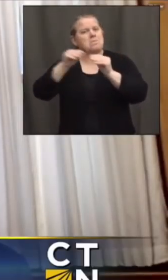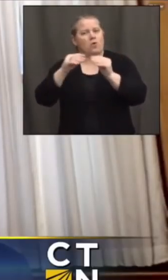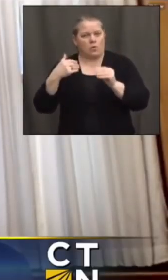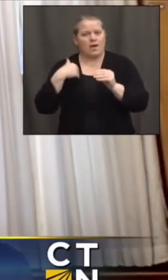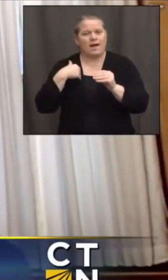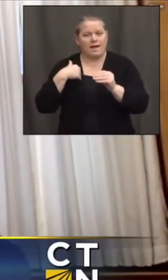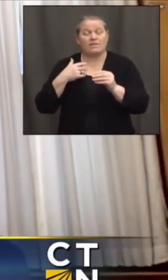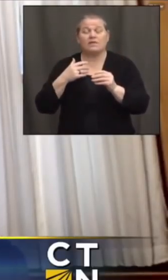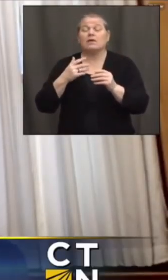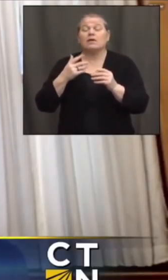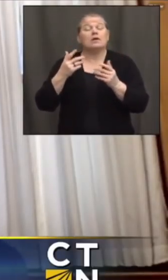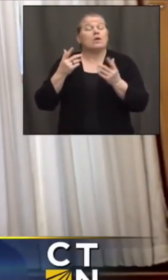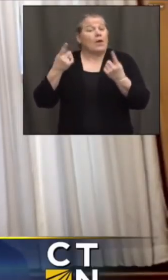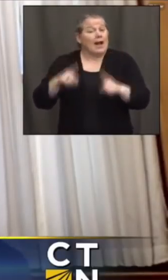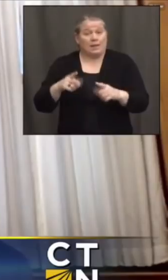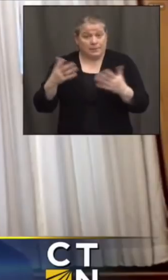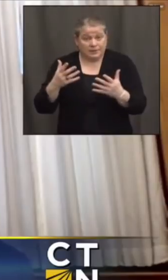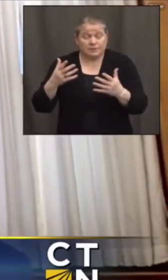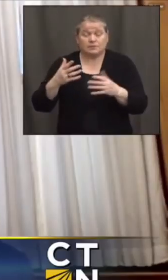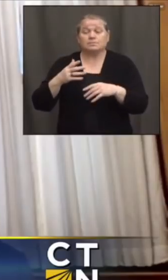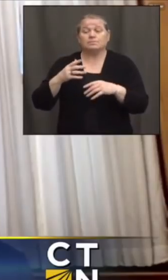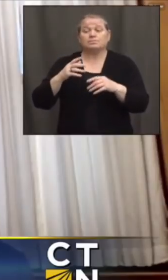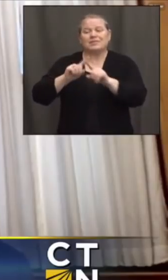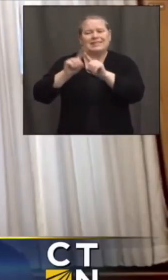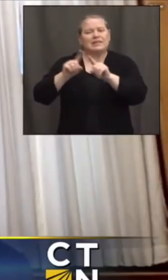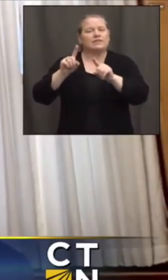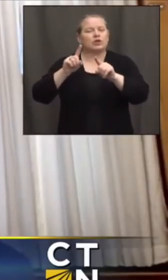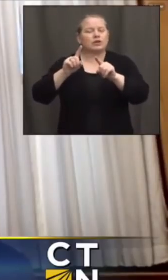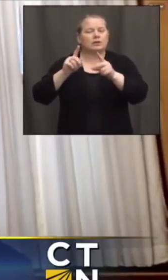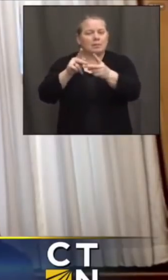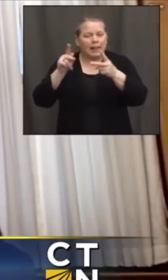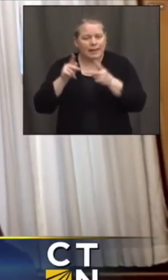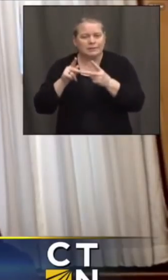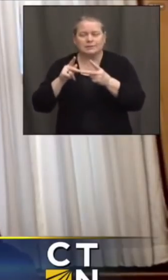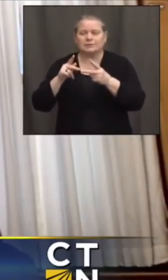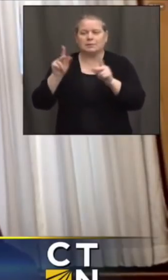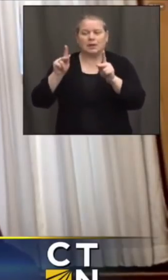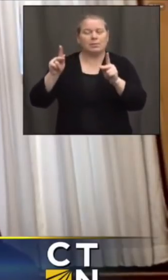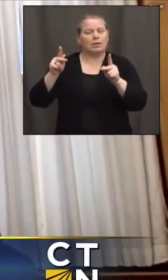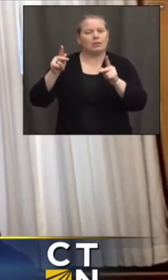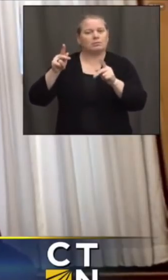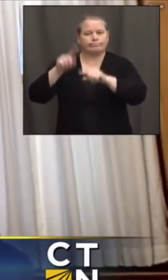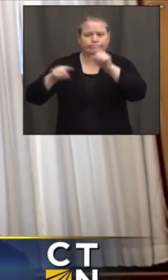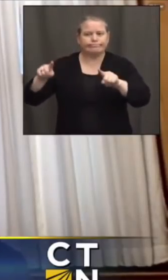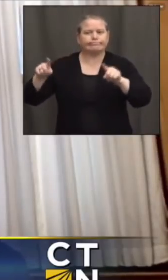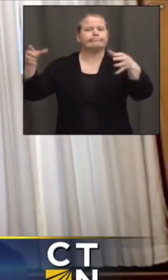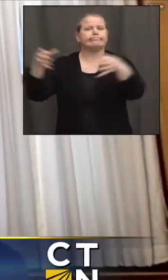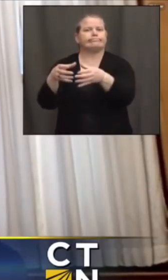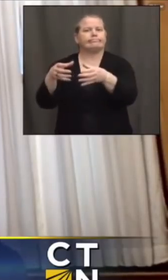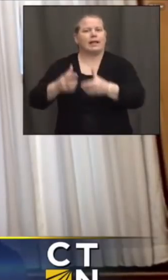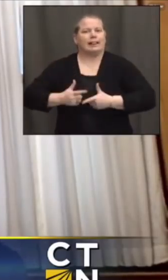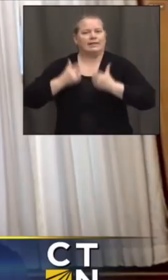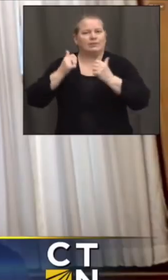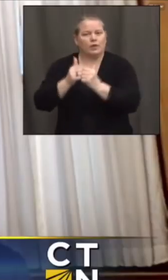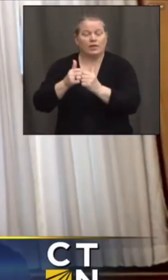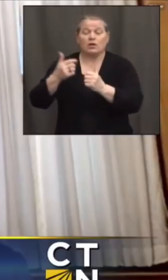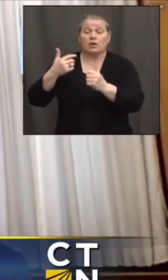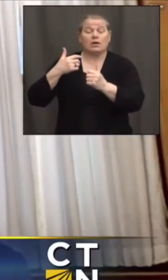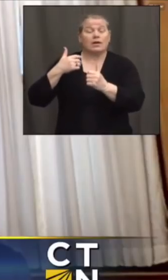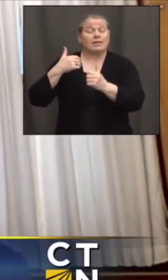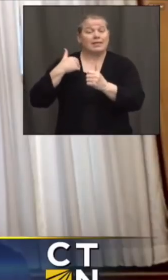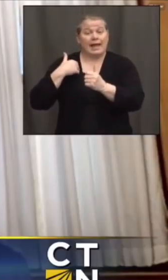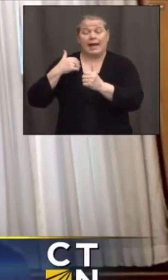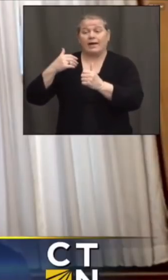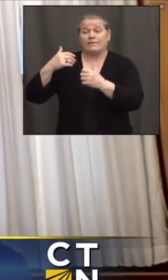that congregate settings, facilities are working with a number of different options, where if they have an existing healthcare partner that they work with,